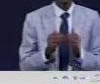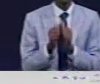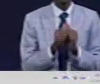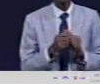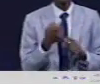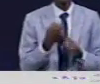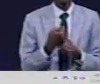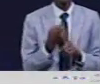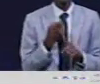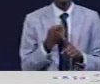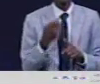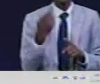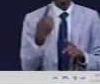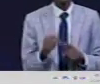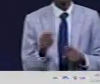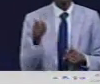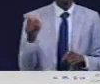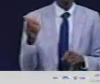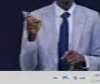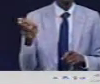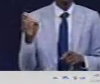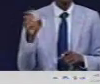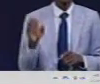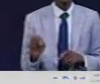253. Gospel Hymns and Song number